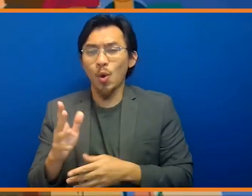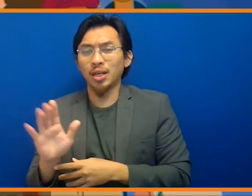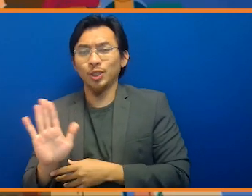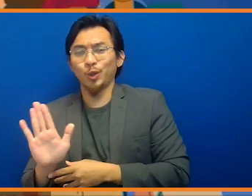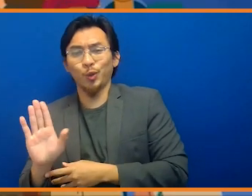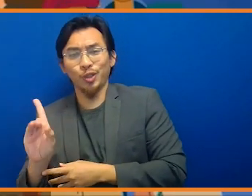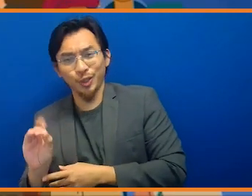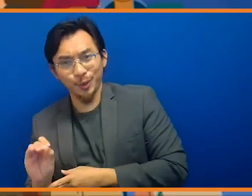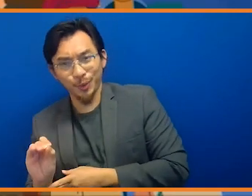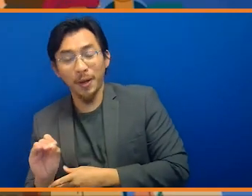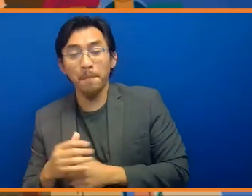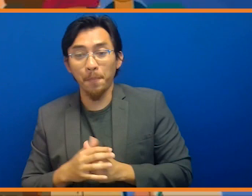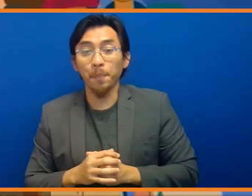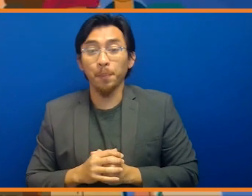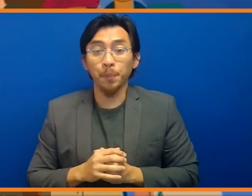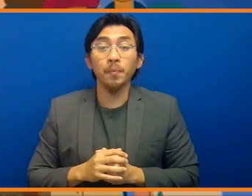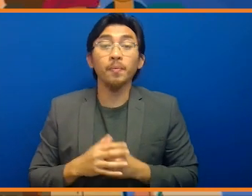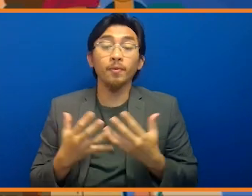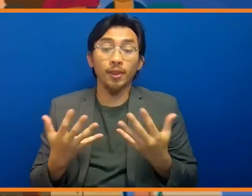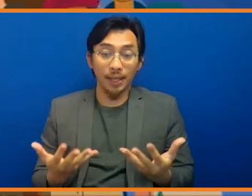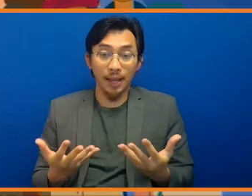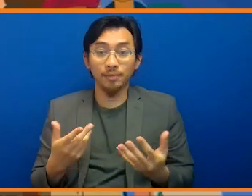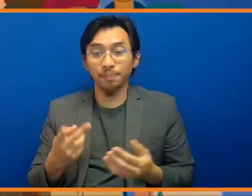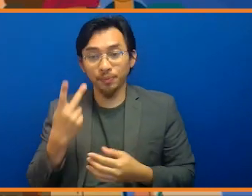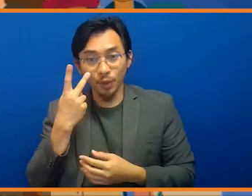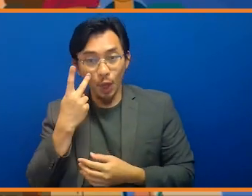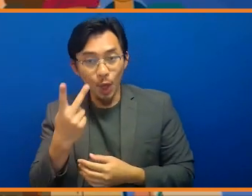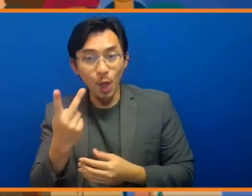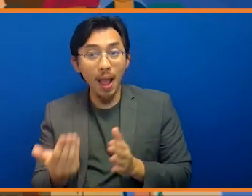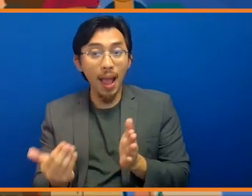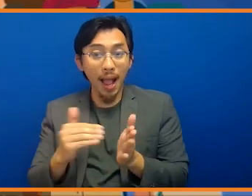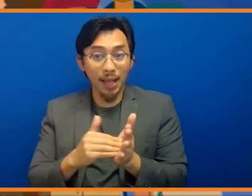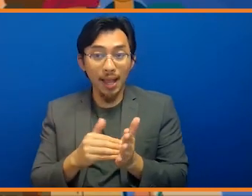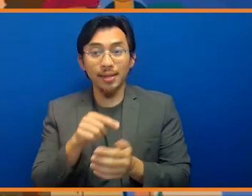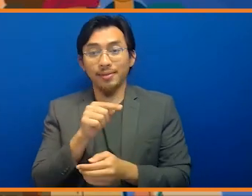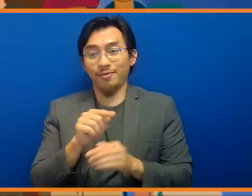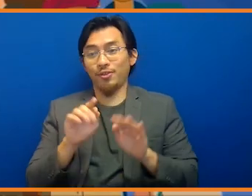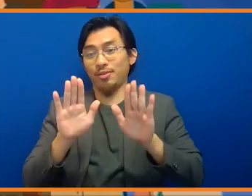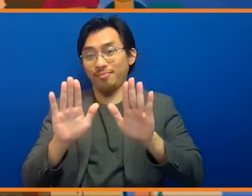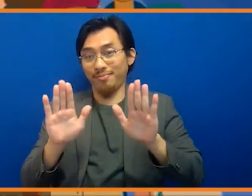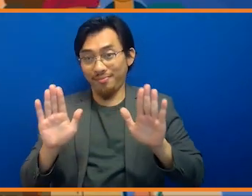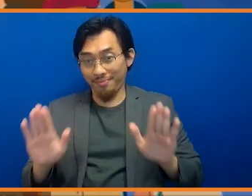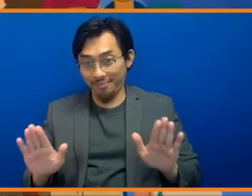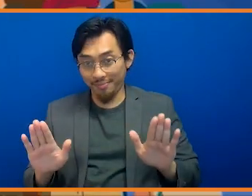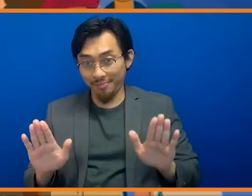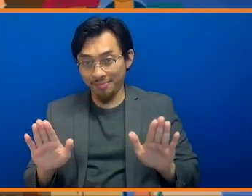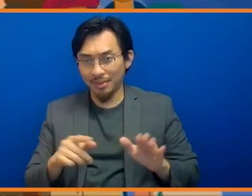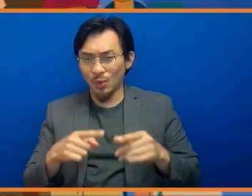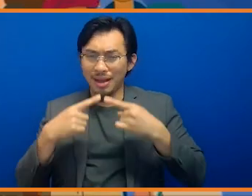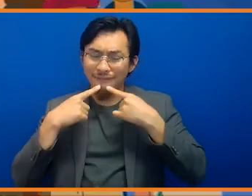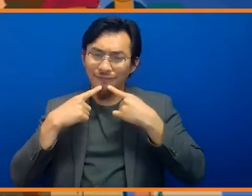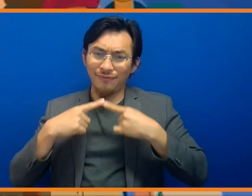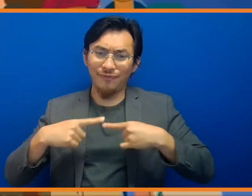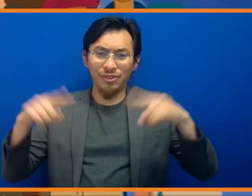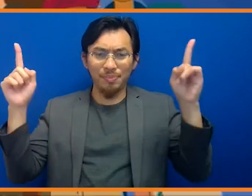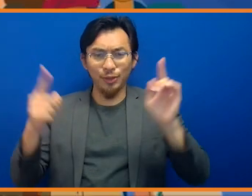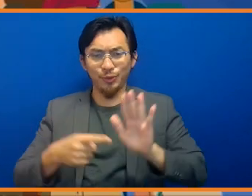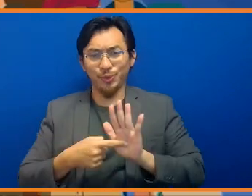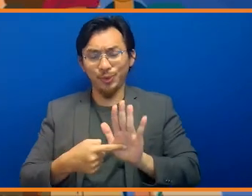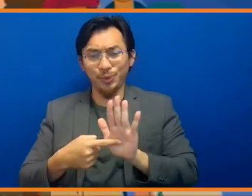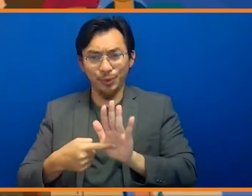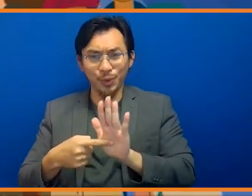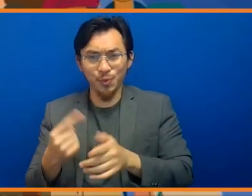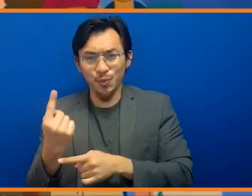don'ts. Then if we take a look again for the exhibition, a very famous exhibition, this one at